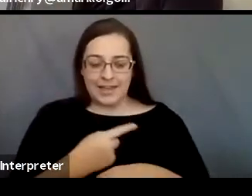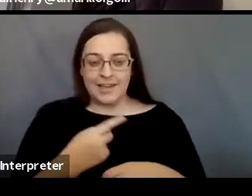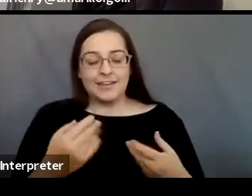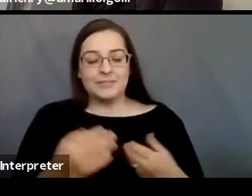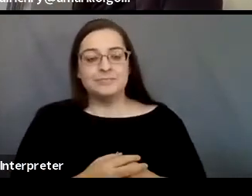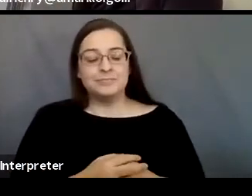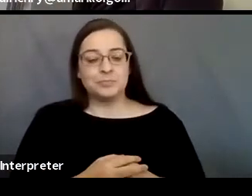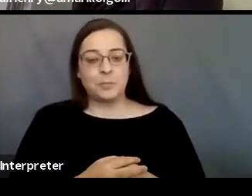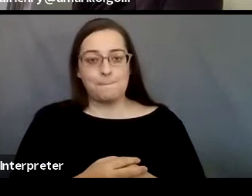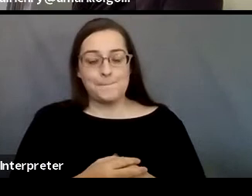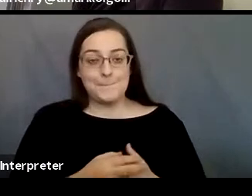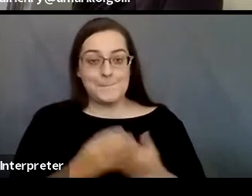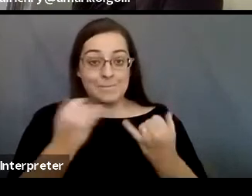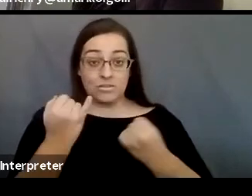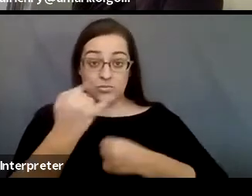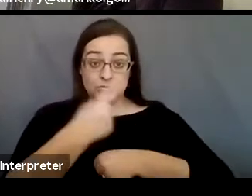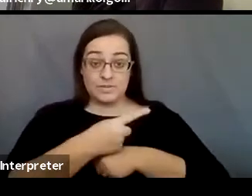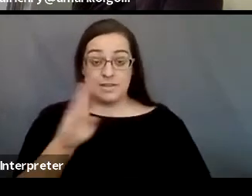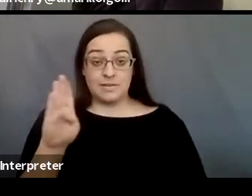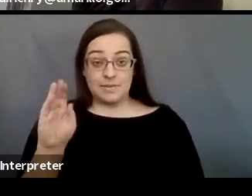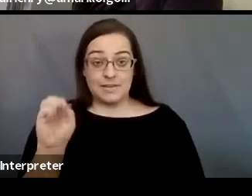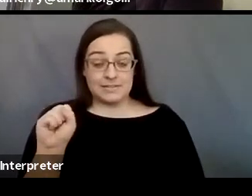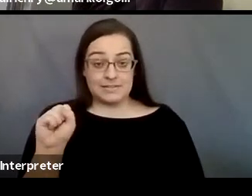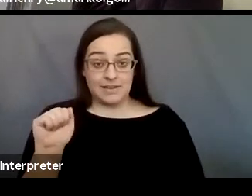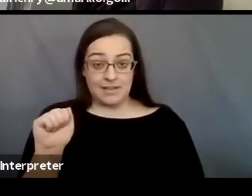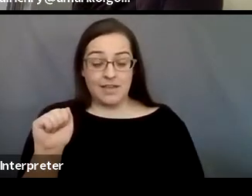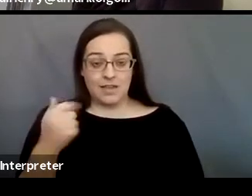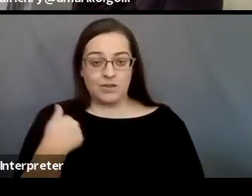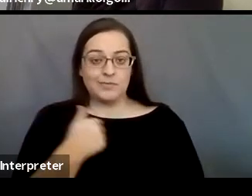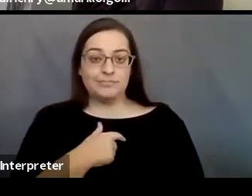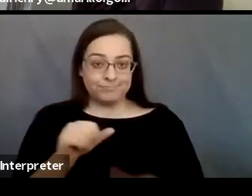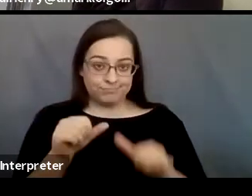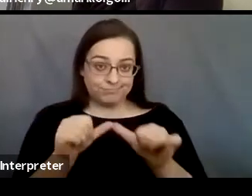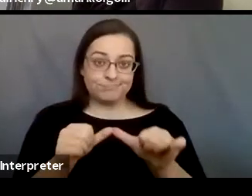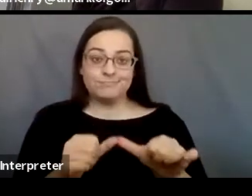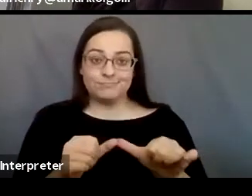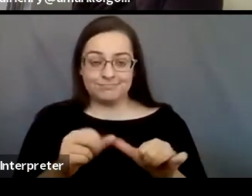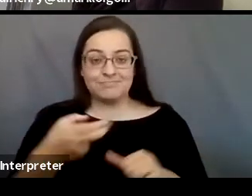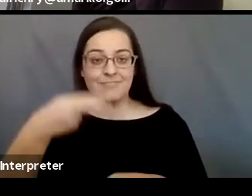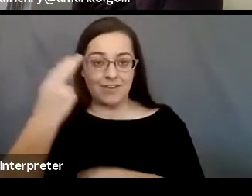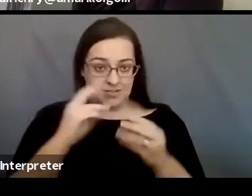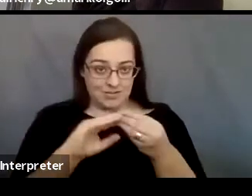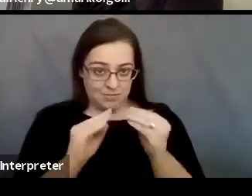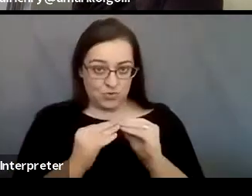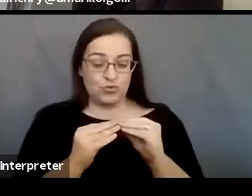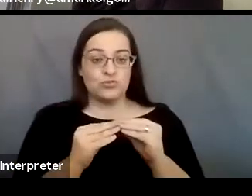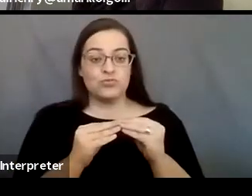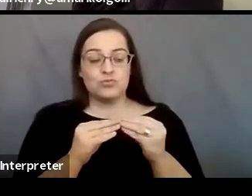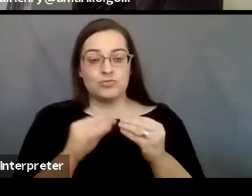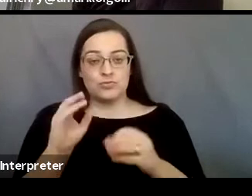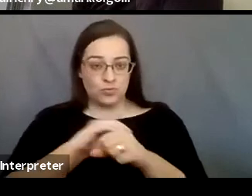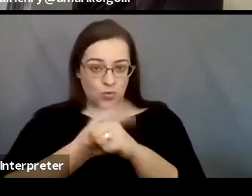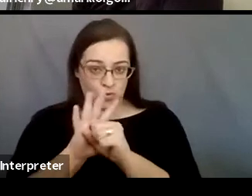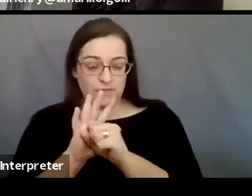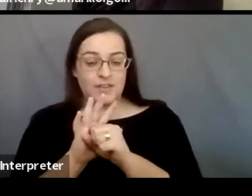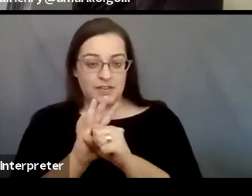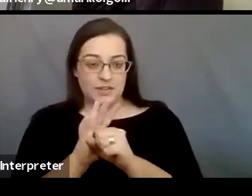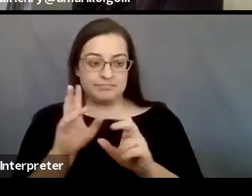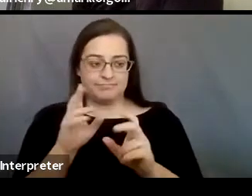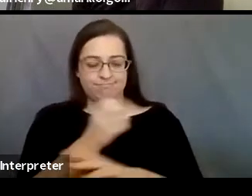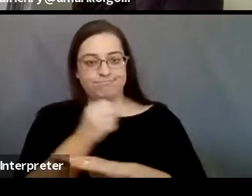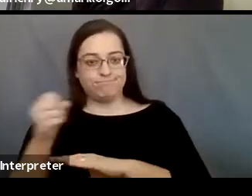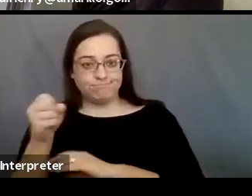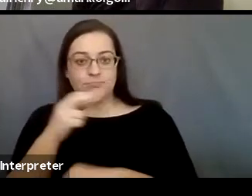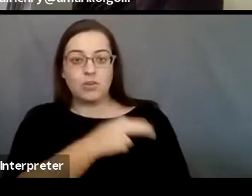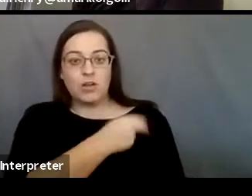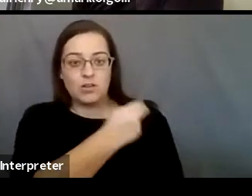feedback. You know, today at BSA, we are continuing to have very high numbers of COVID inpatients.